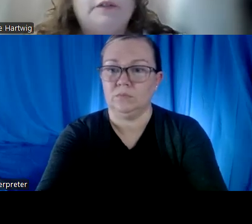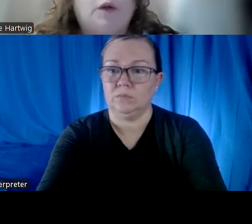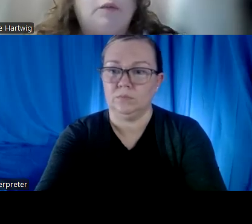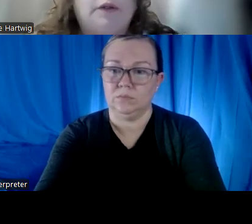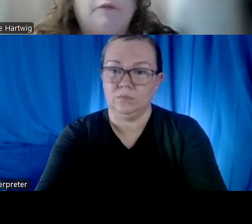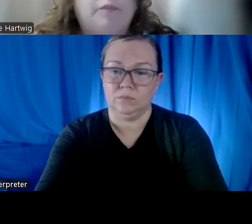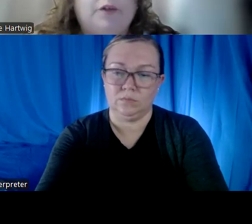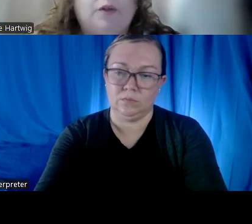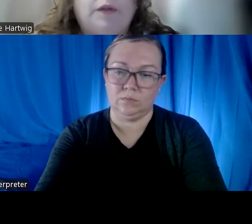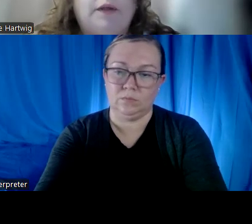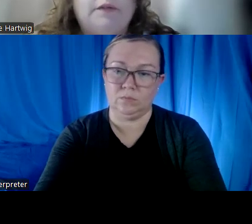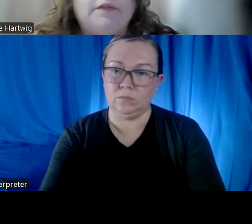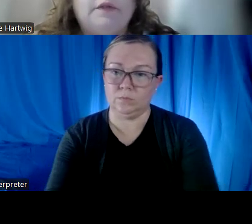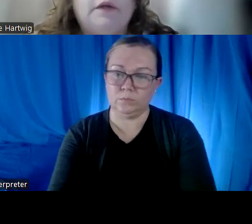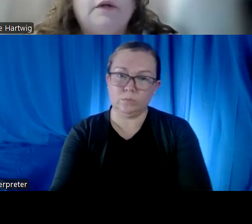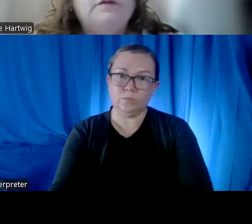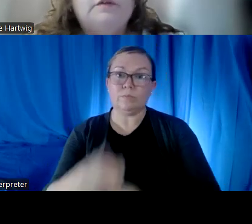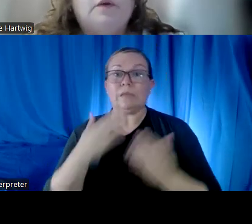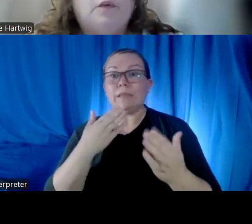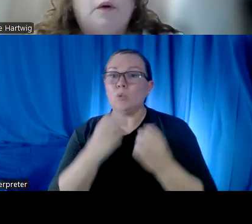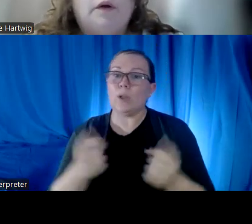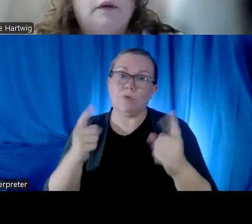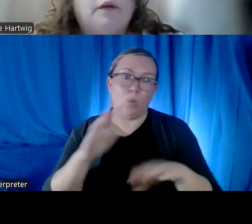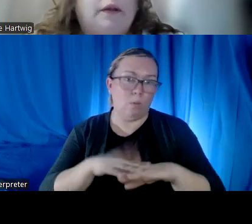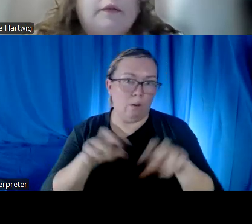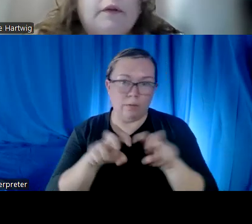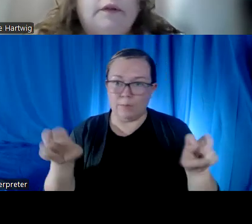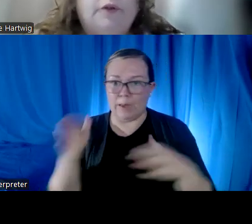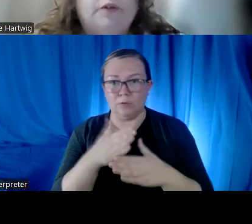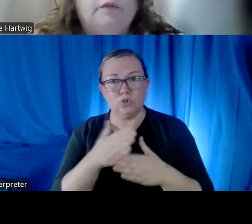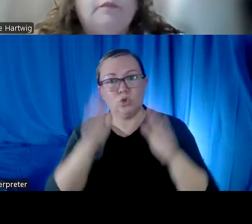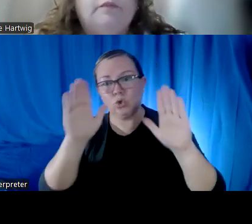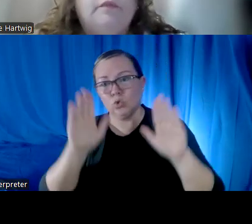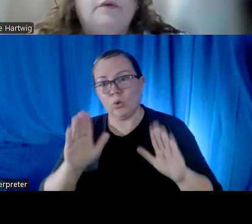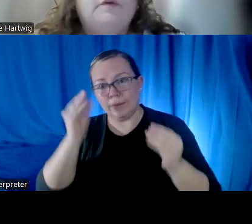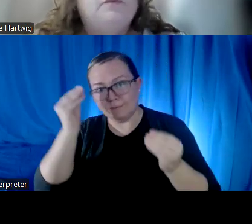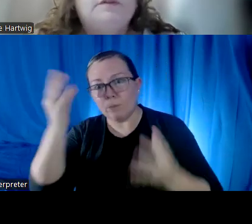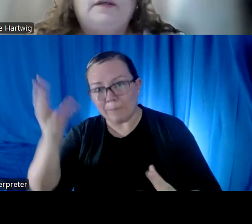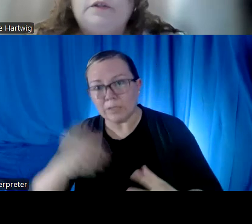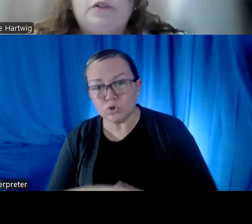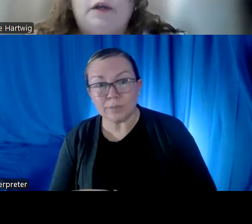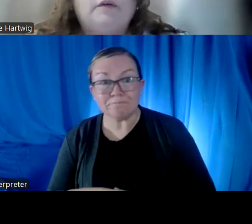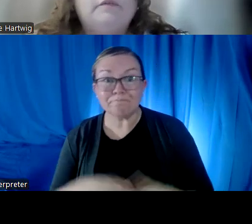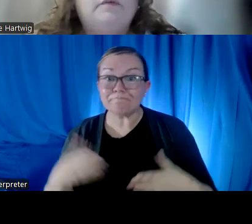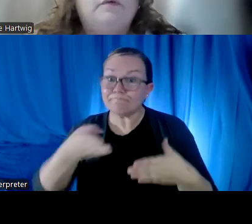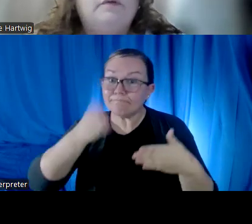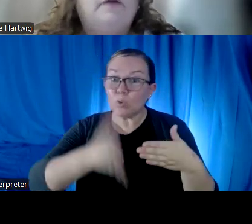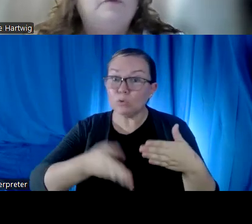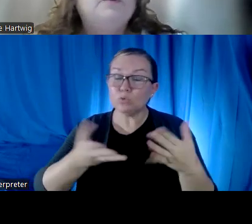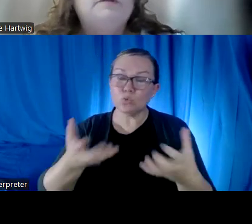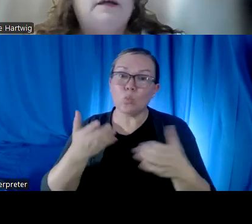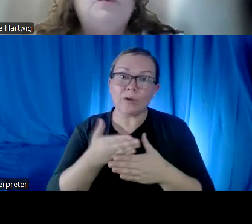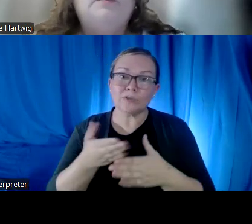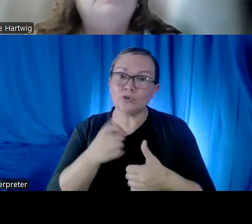of this incredible information with us. So, in conclusion, just like to share that